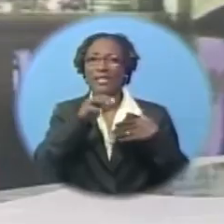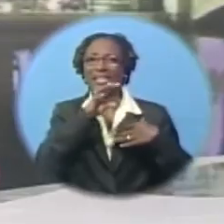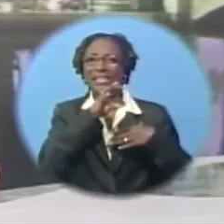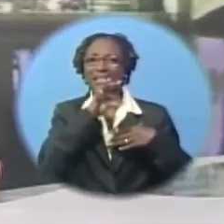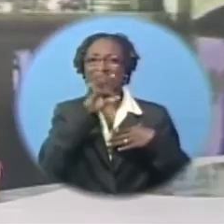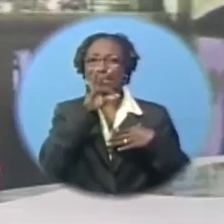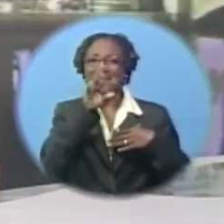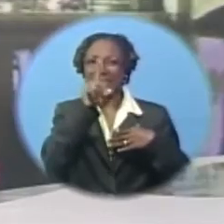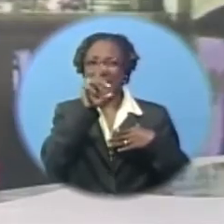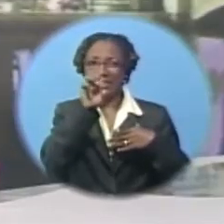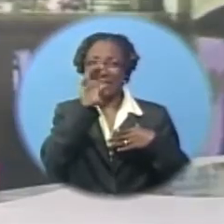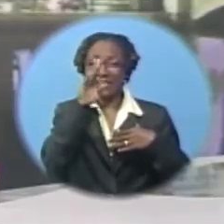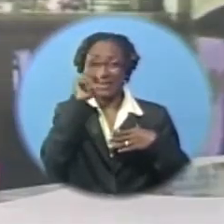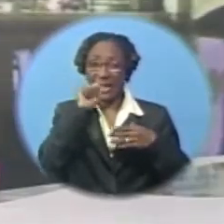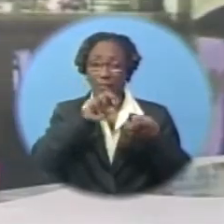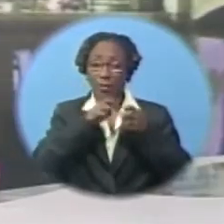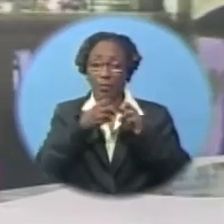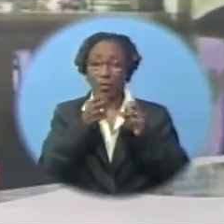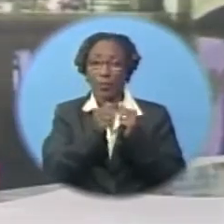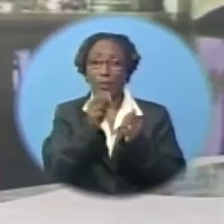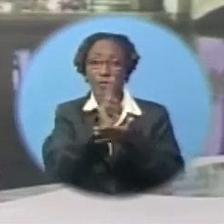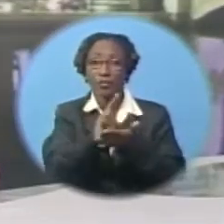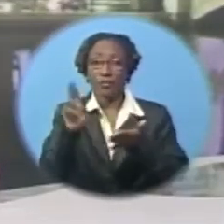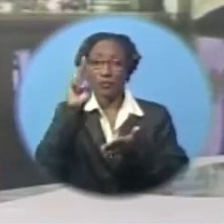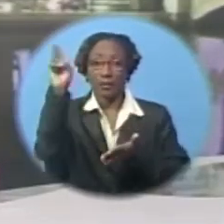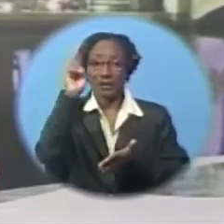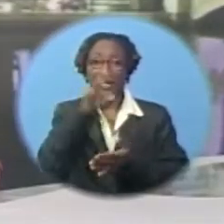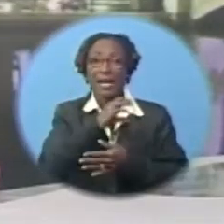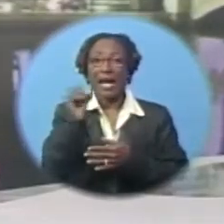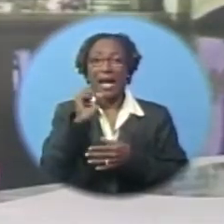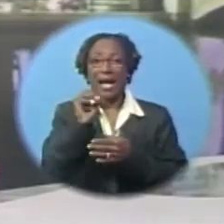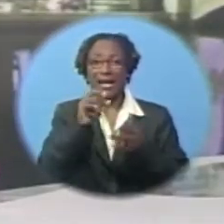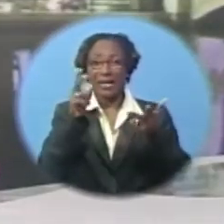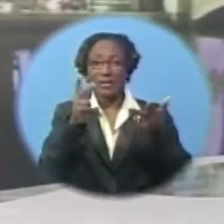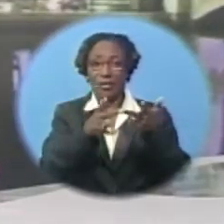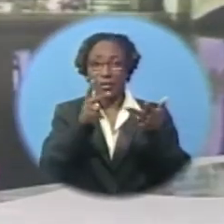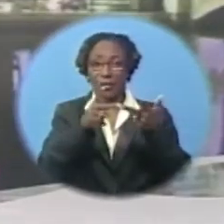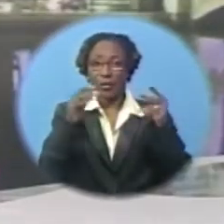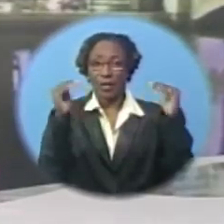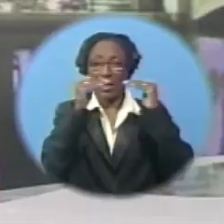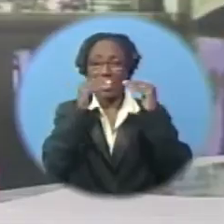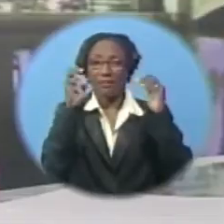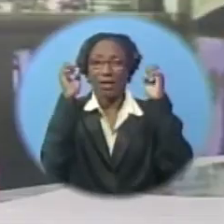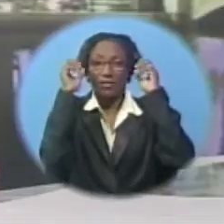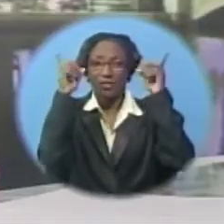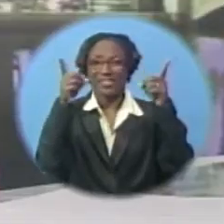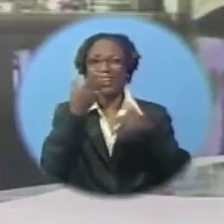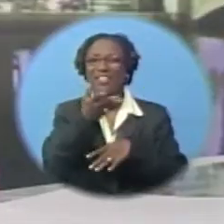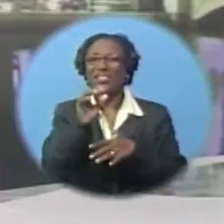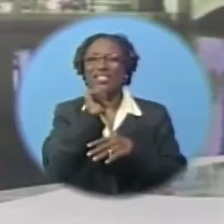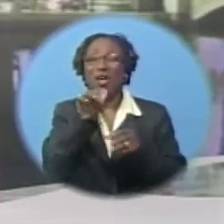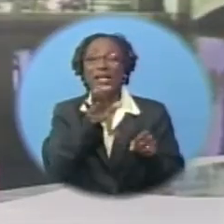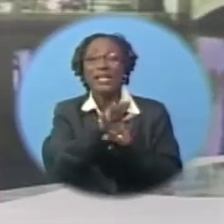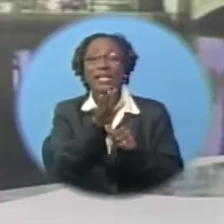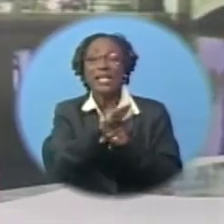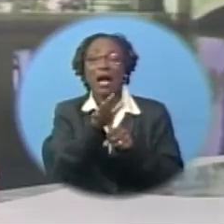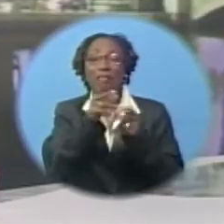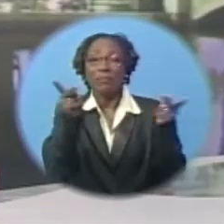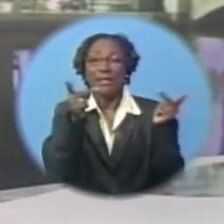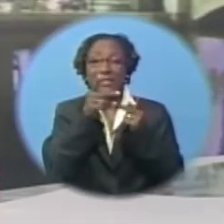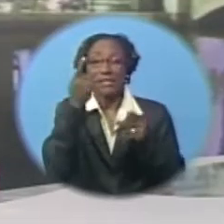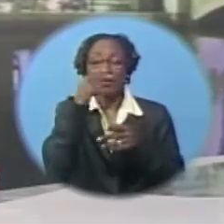Indies. Now, as it relates to tertiary education, he says there's not enough space for students applying to the Samuel Jackman